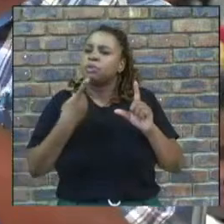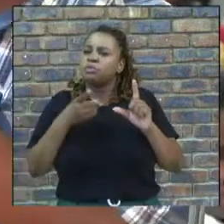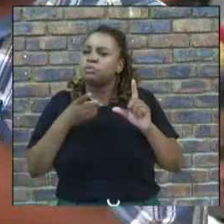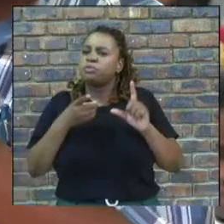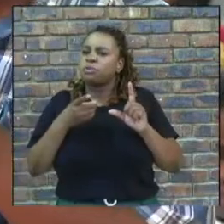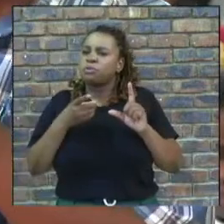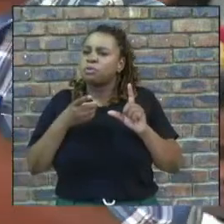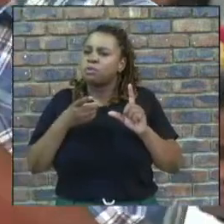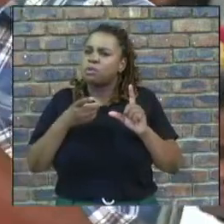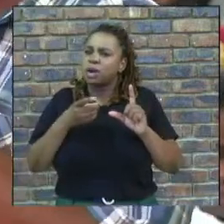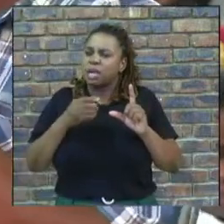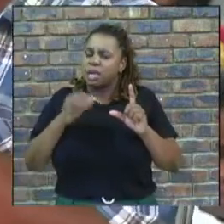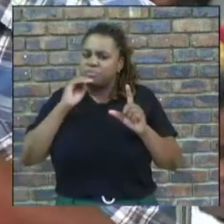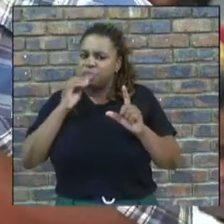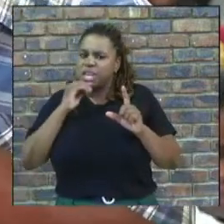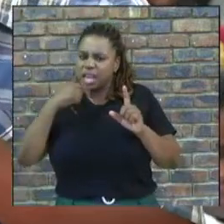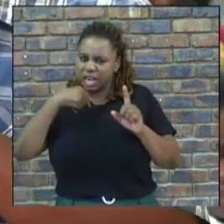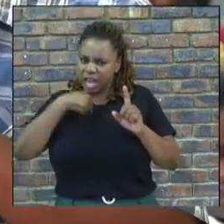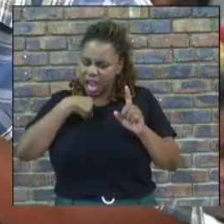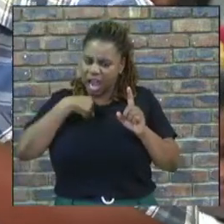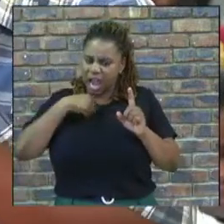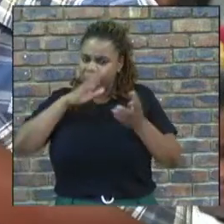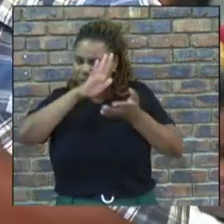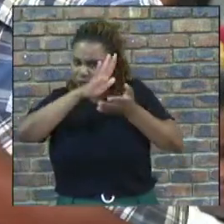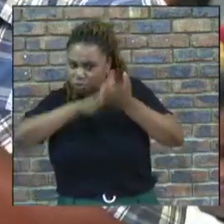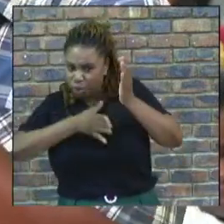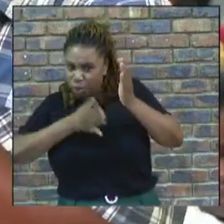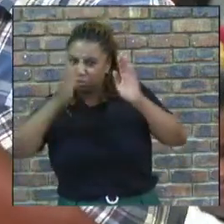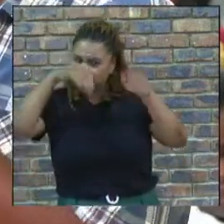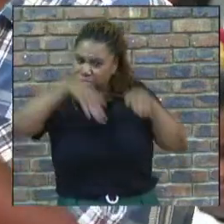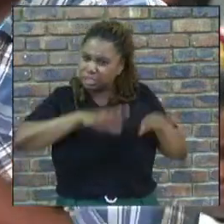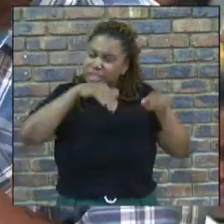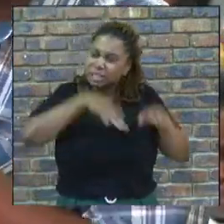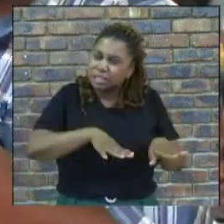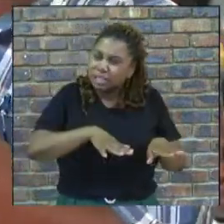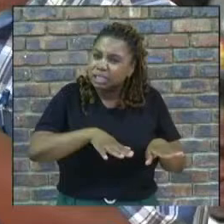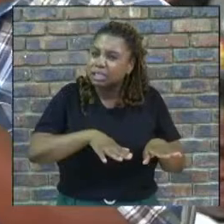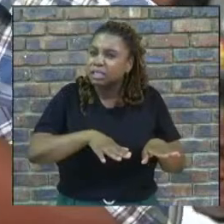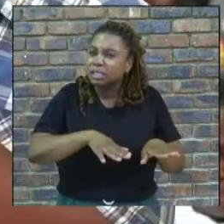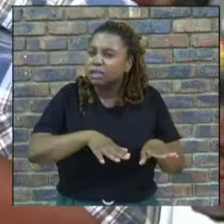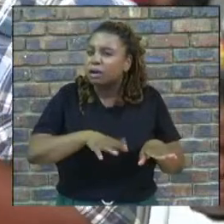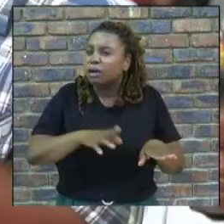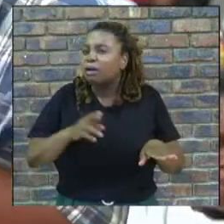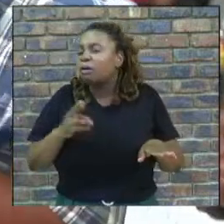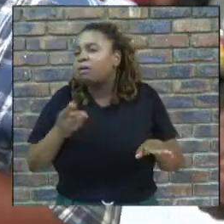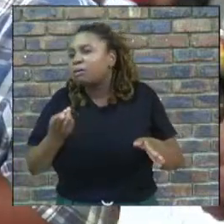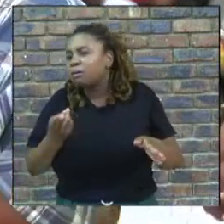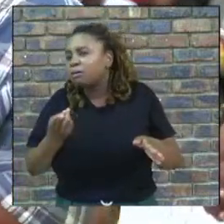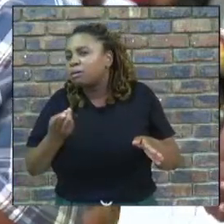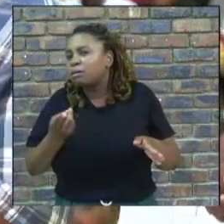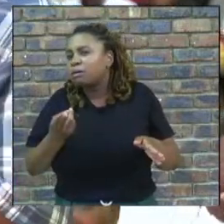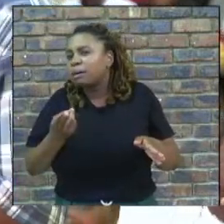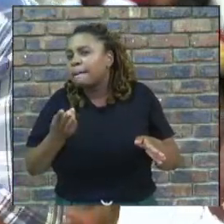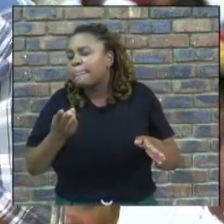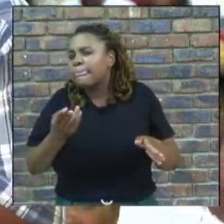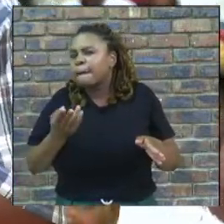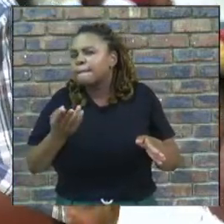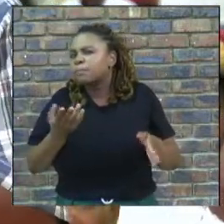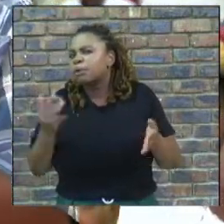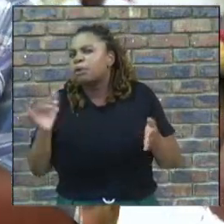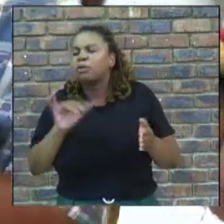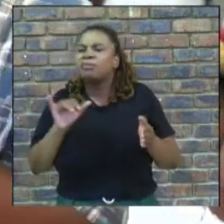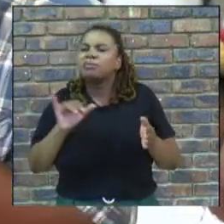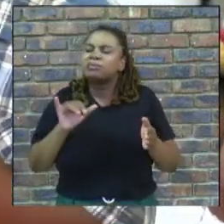tshwanela go tloa mo ro e epa ko mawatleng na, ka gore ge re dira bjalo ro direla batho ba kwa mabopong a